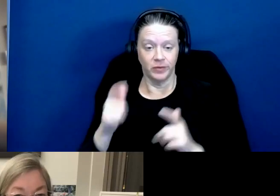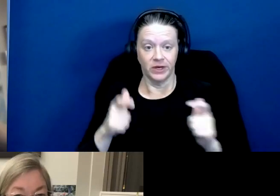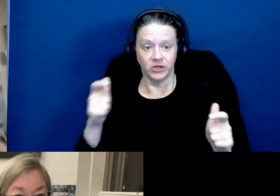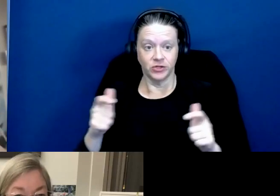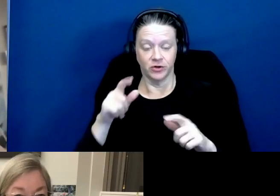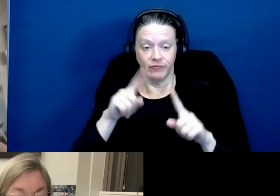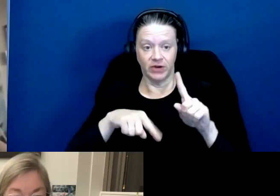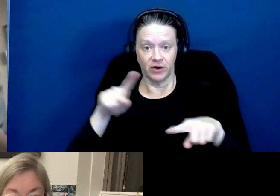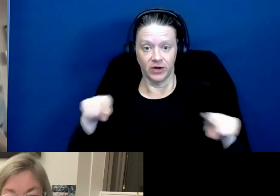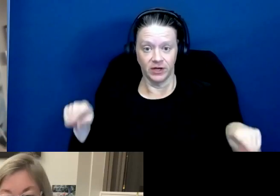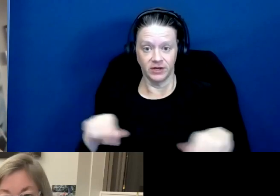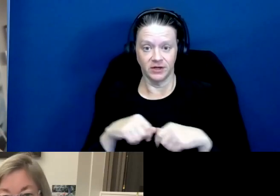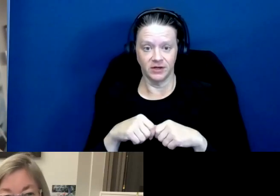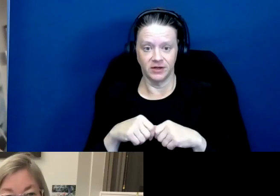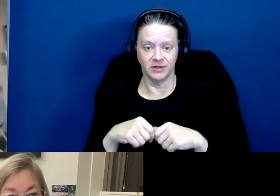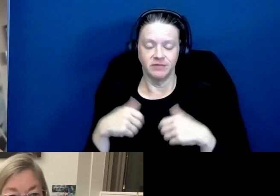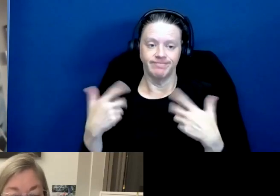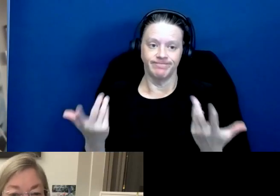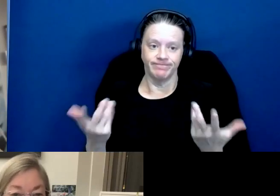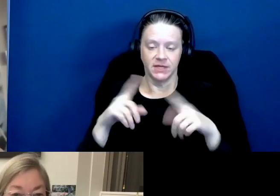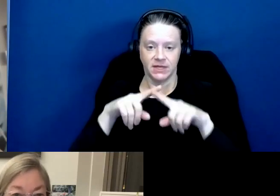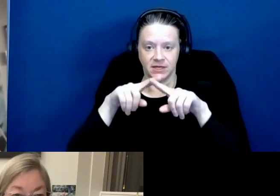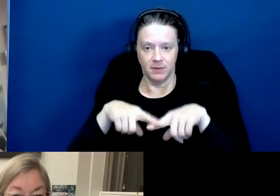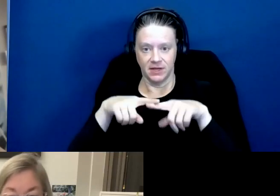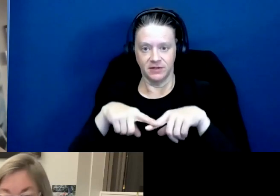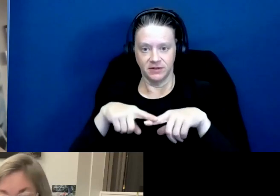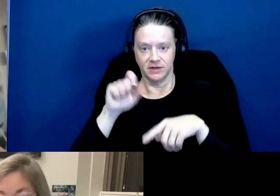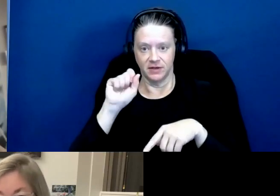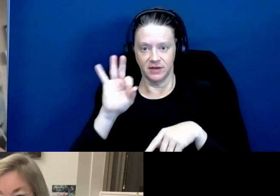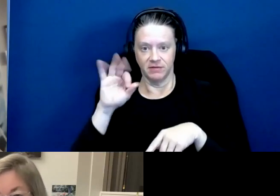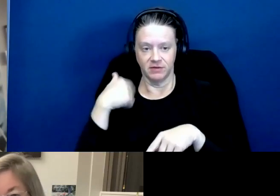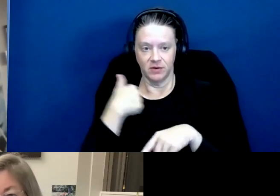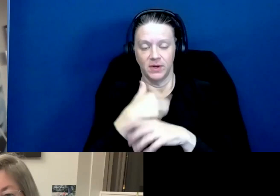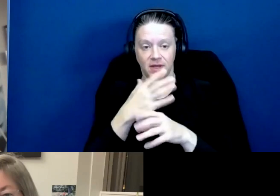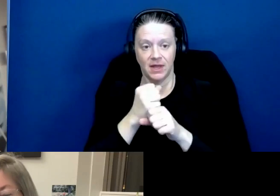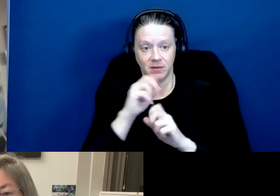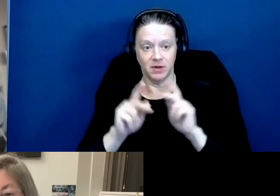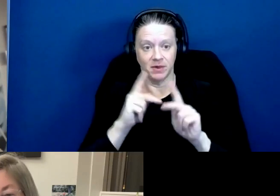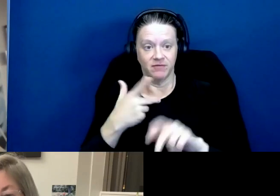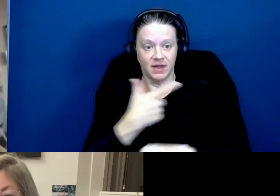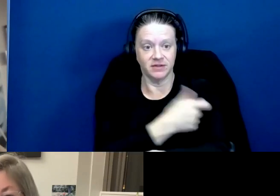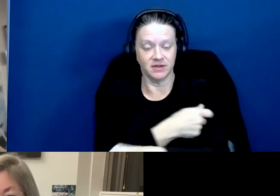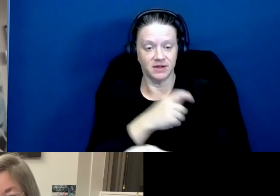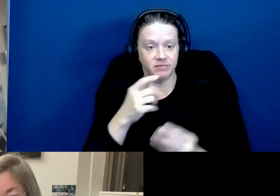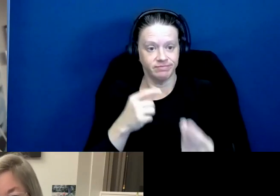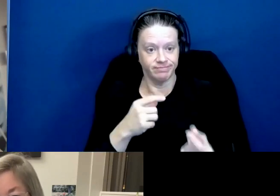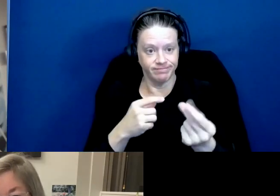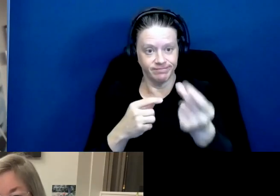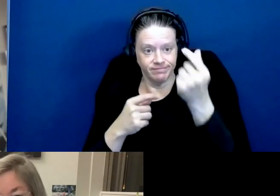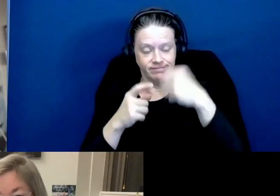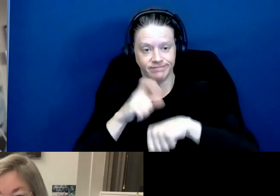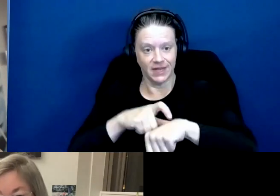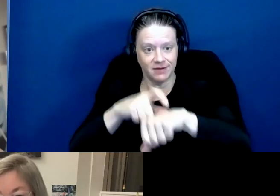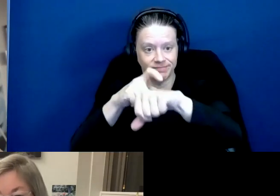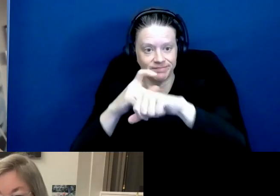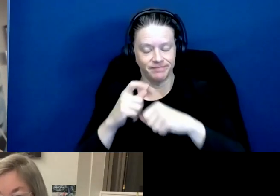It depends on whether we get people vaccinated in a timely fashion, basically,